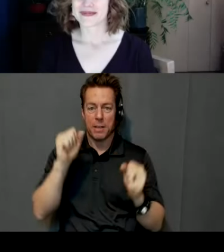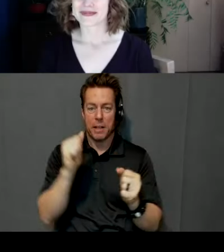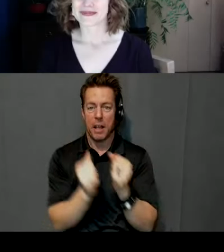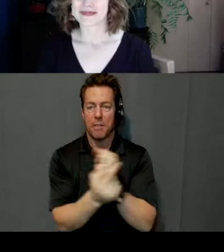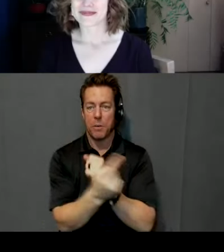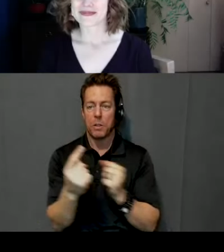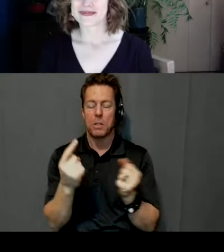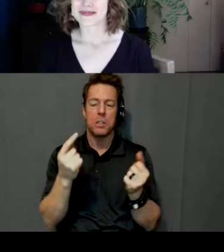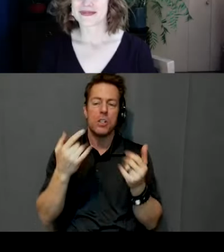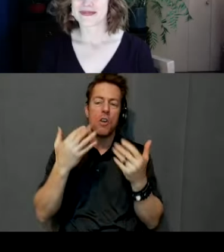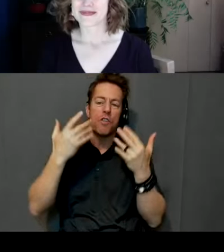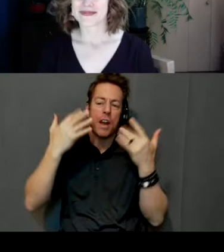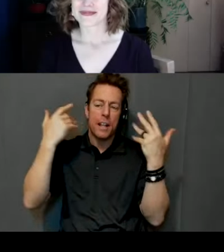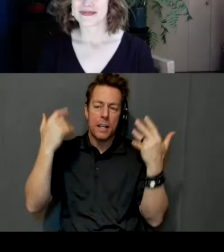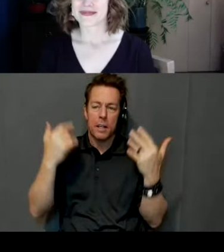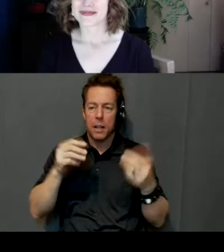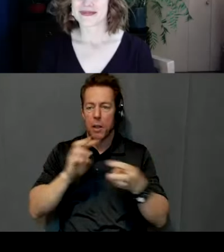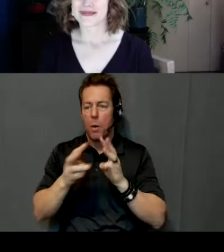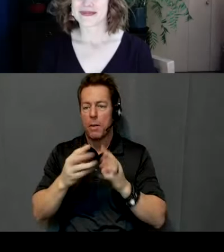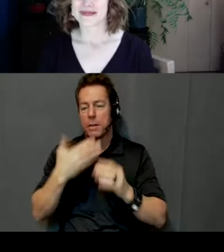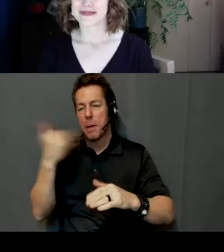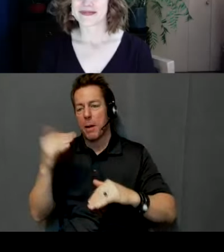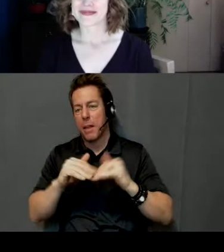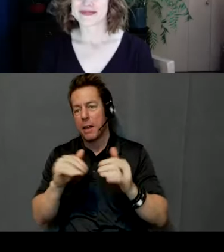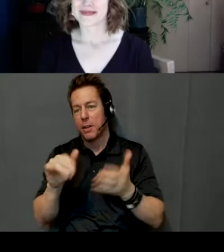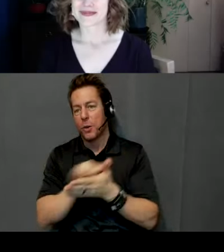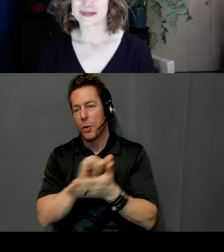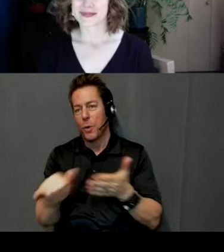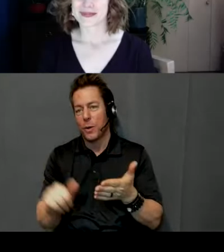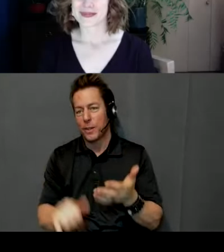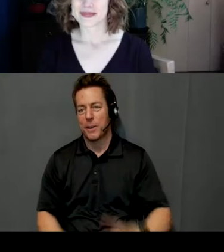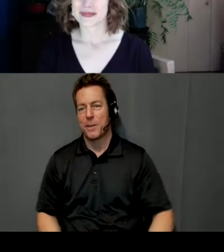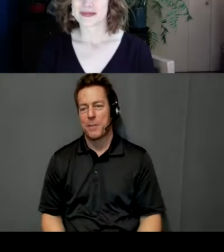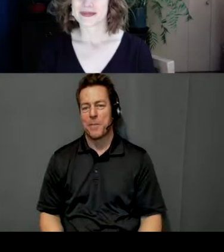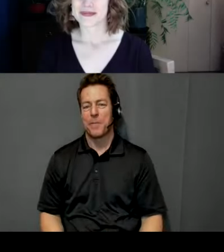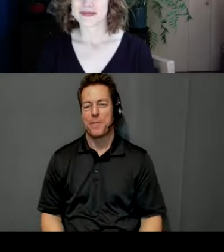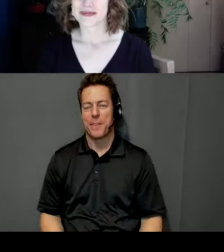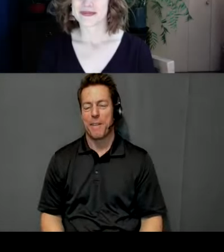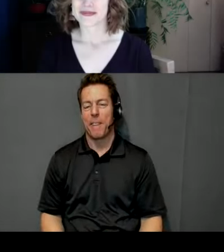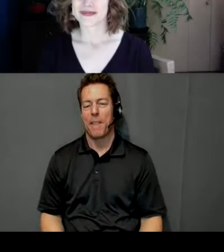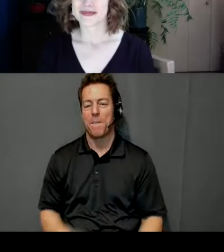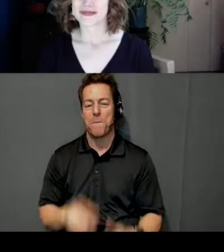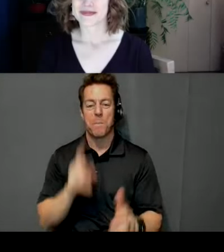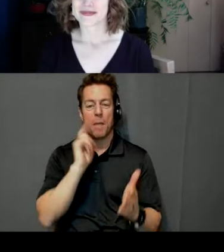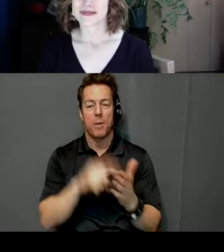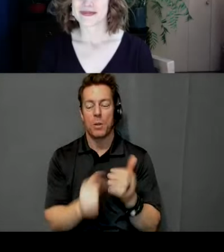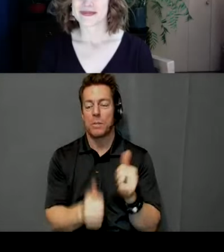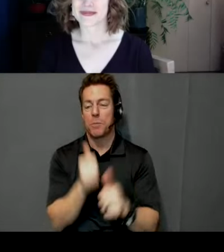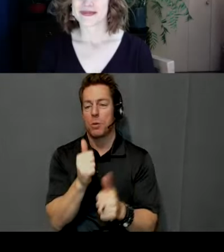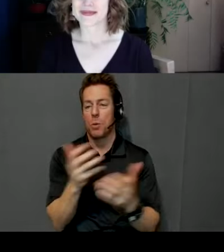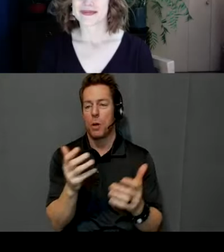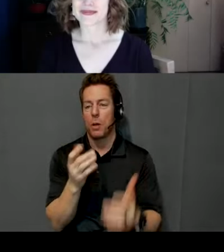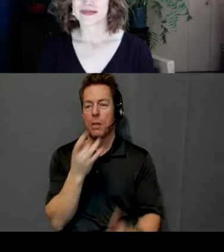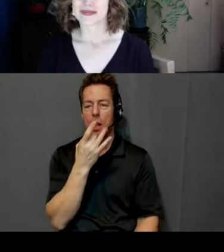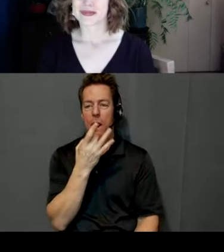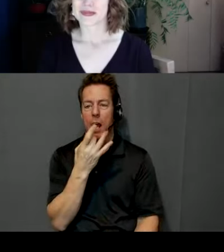so friendly. The weather is so much better than New York. The thing that I've noticed most is the light